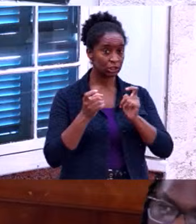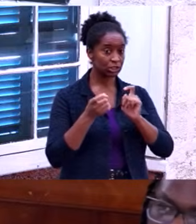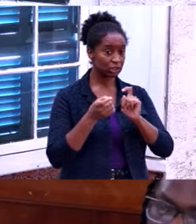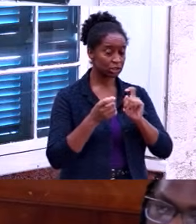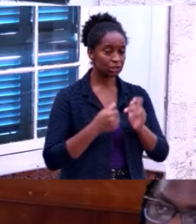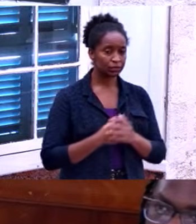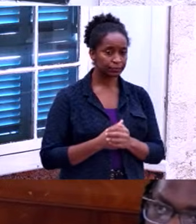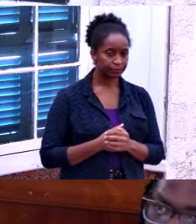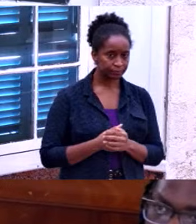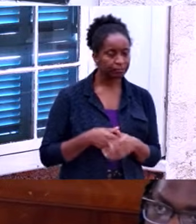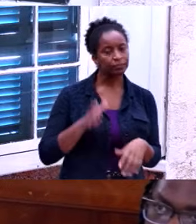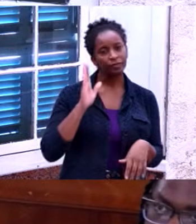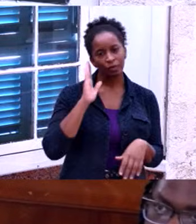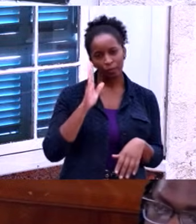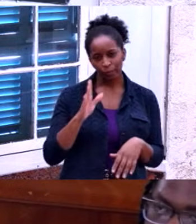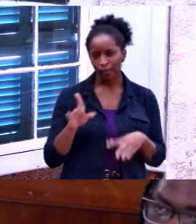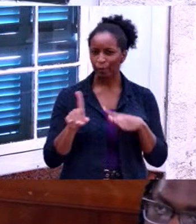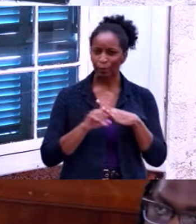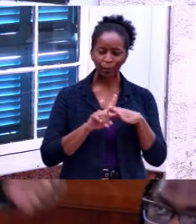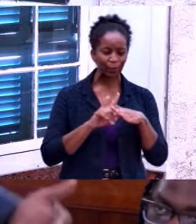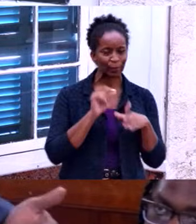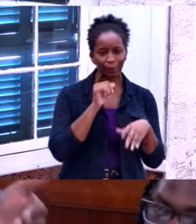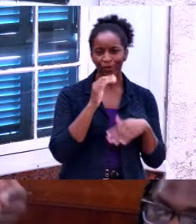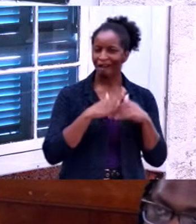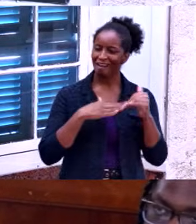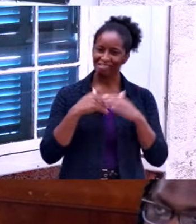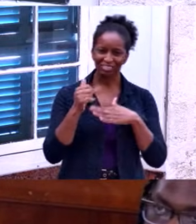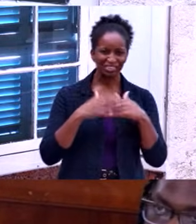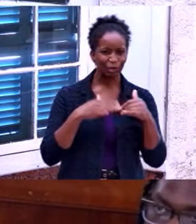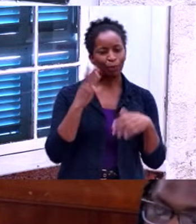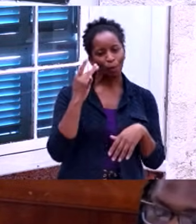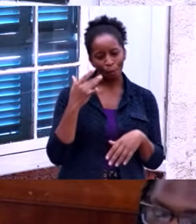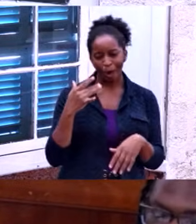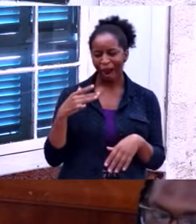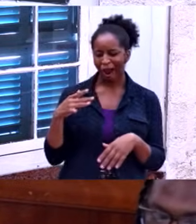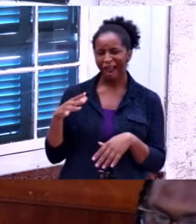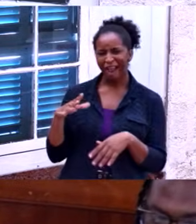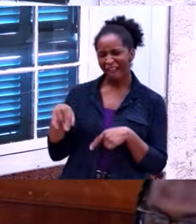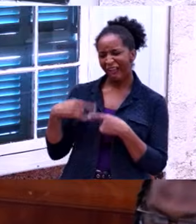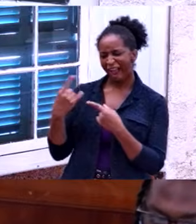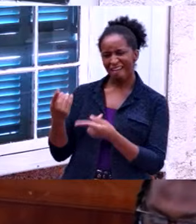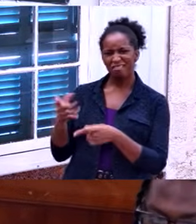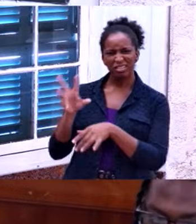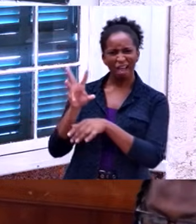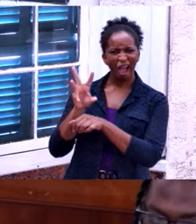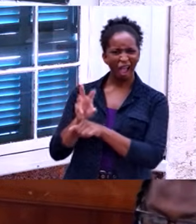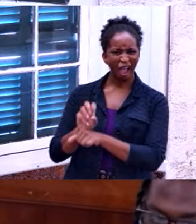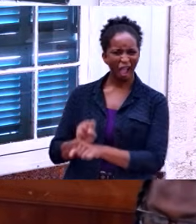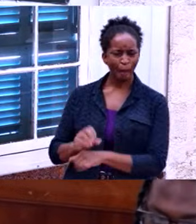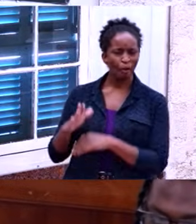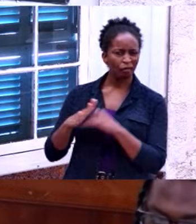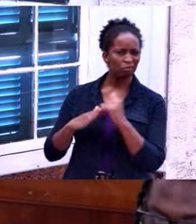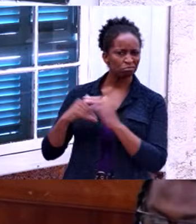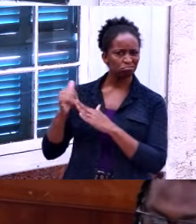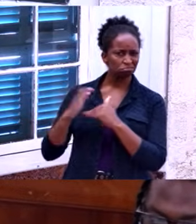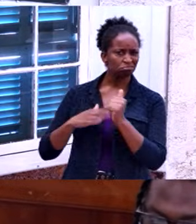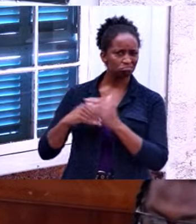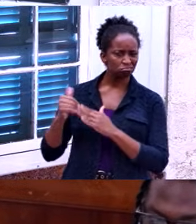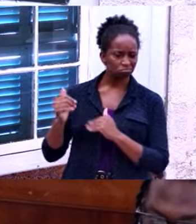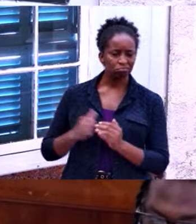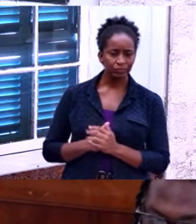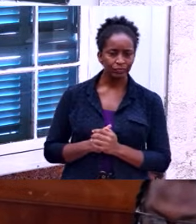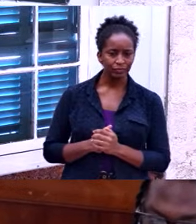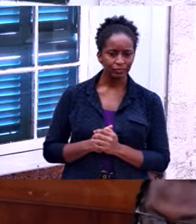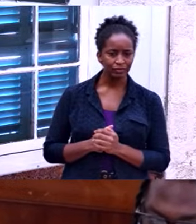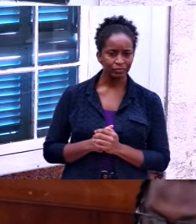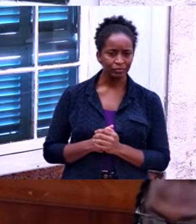being uncomfortable because you're accustomed to certain systems. But a lot of the systems which undergird our performance as a society cannot